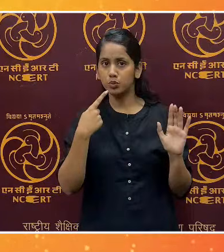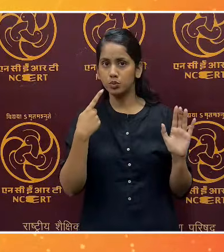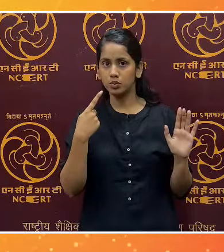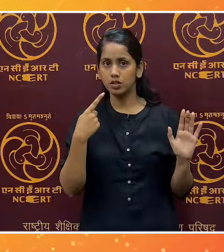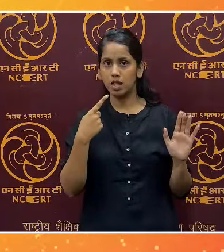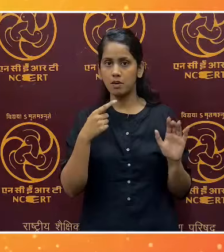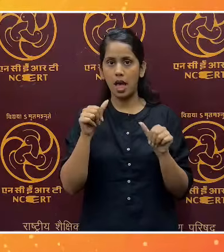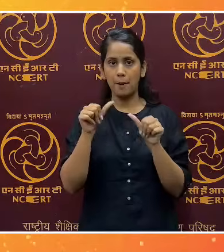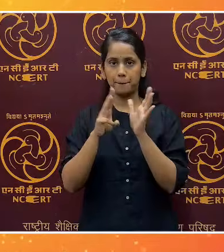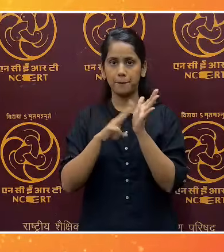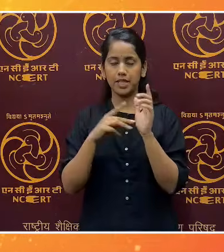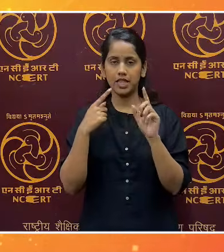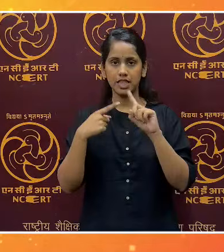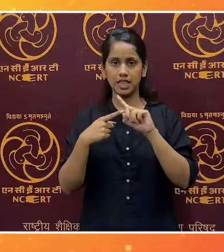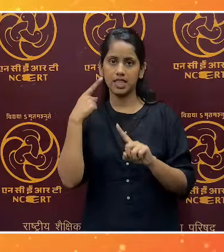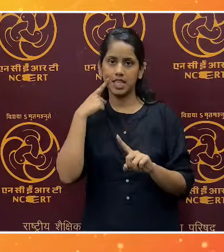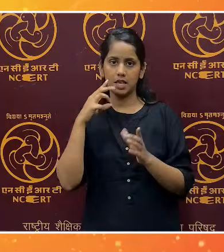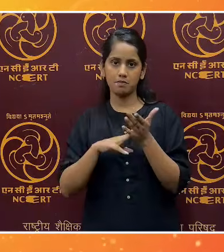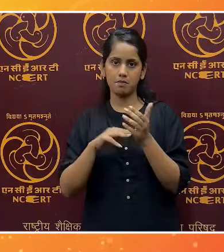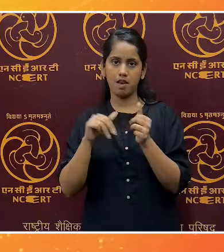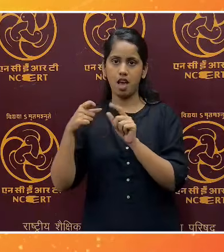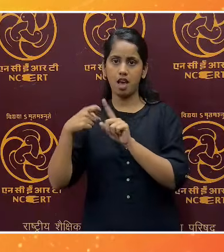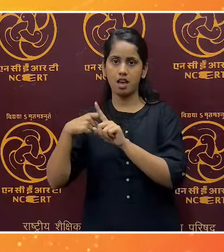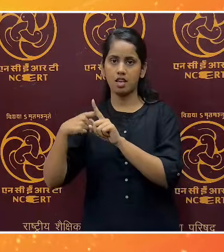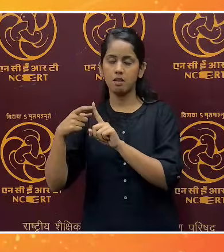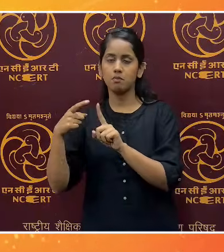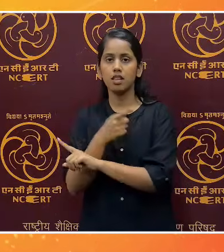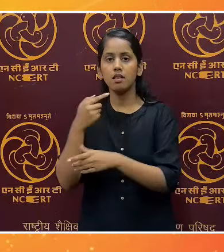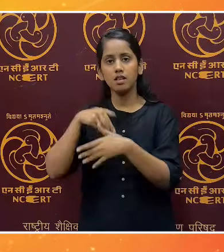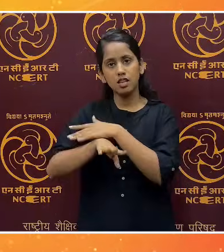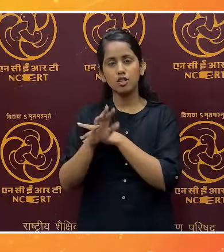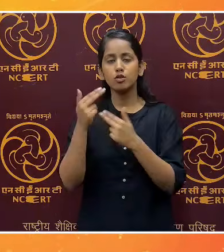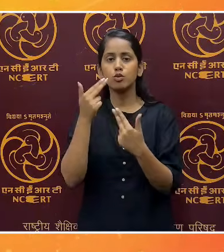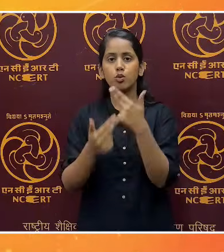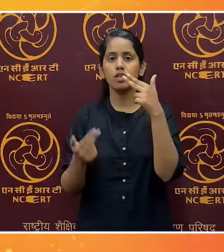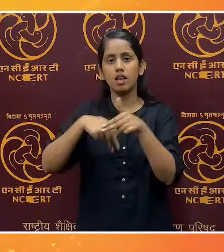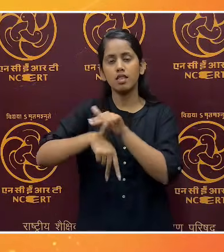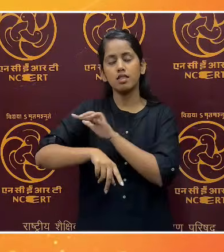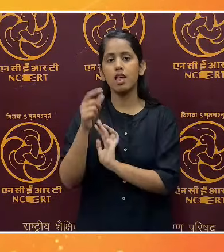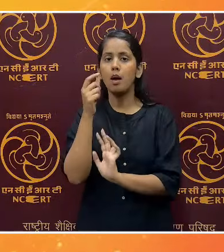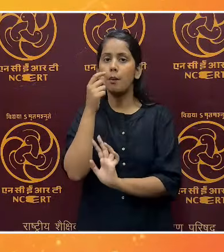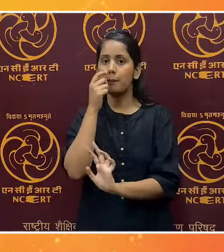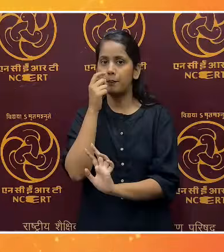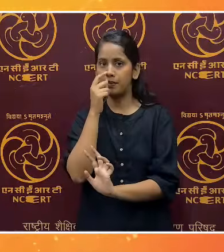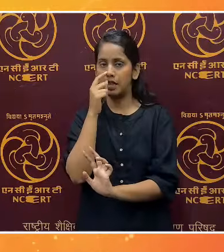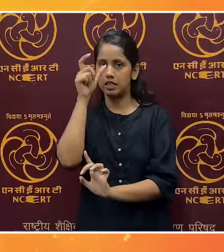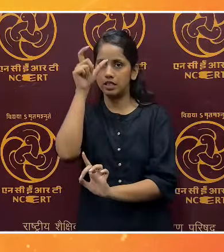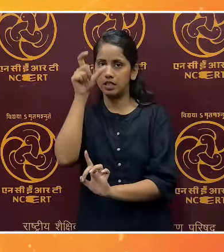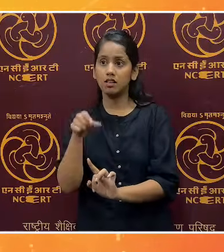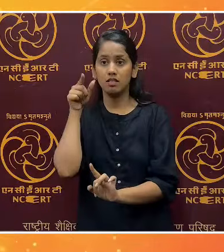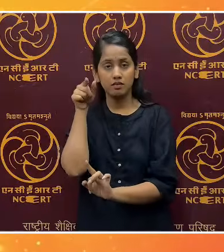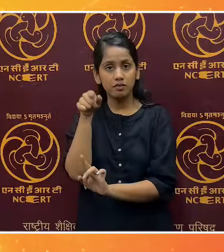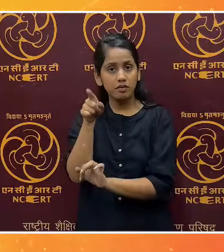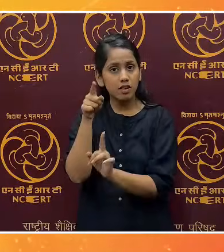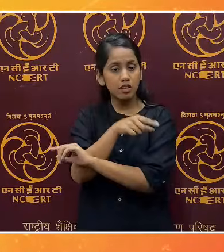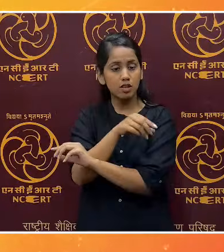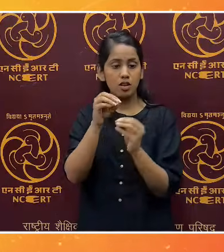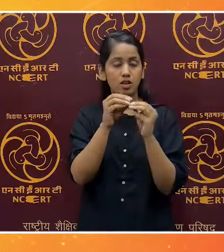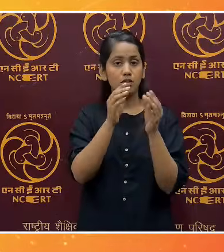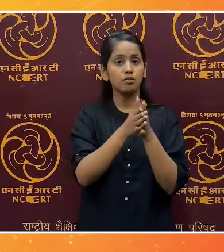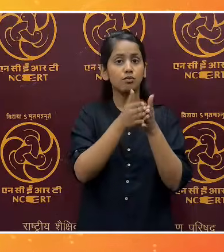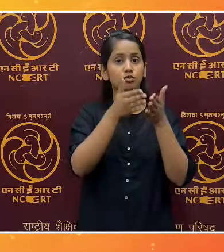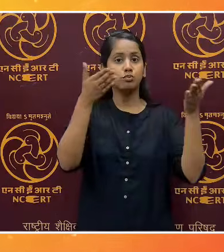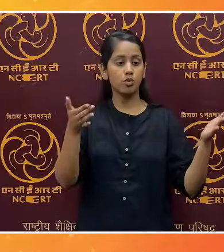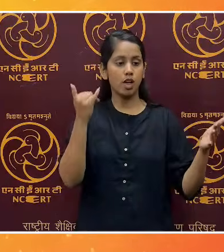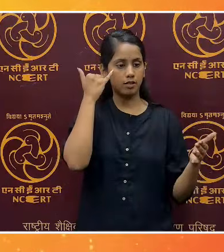Amati Makka. Okay, so that's the idea. She's the main character, the idea. Yes. So from that textbook, we took